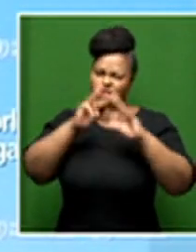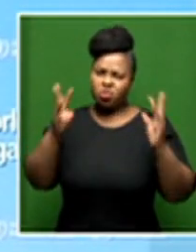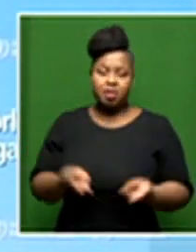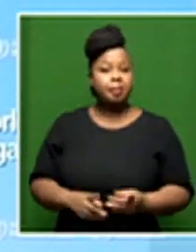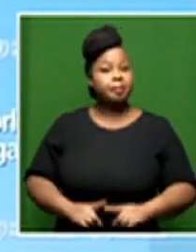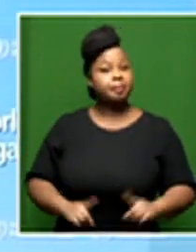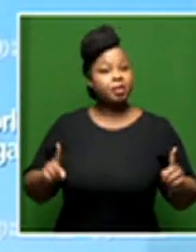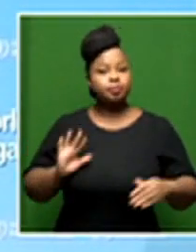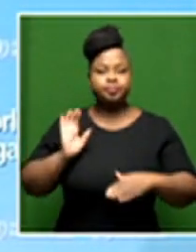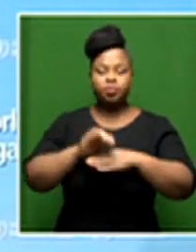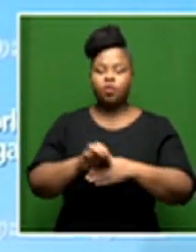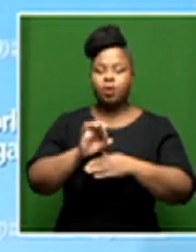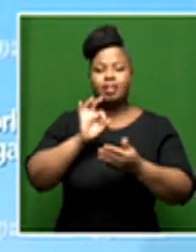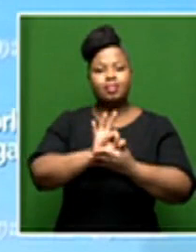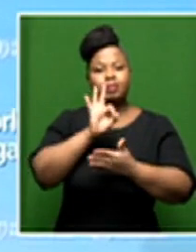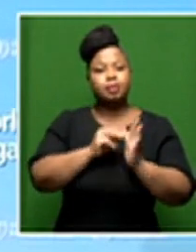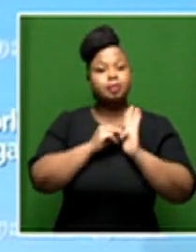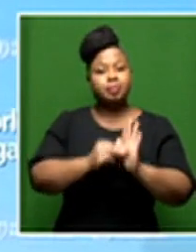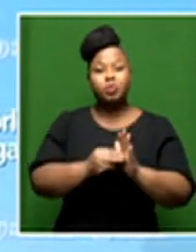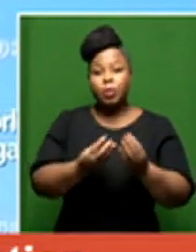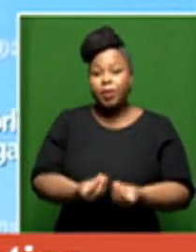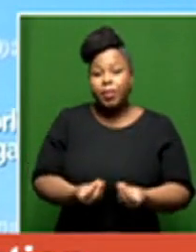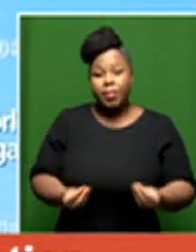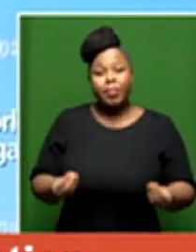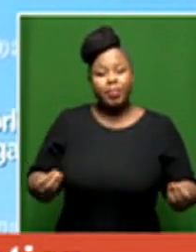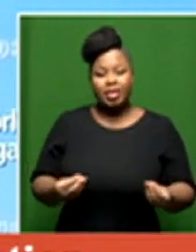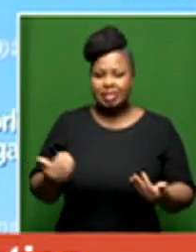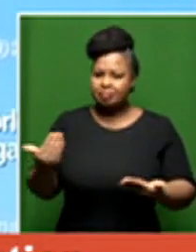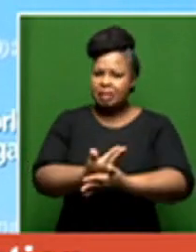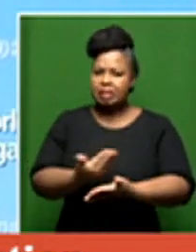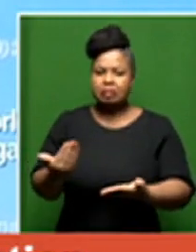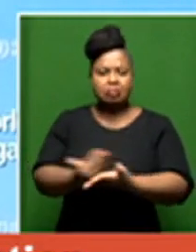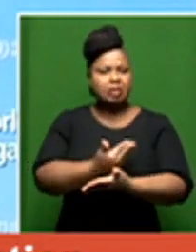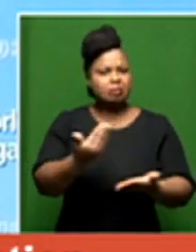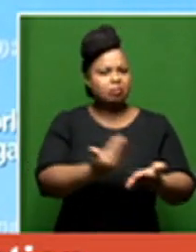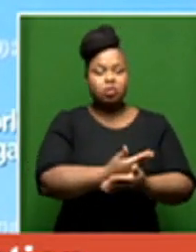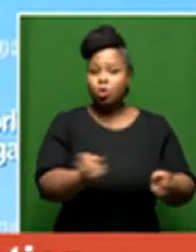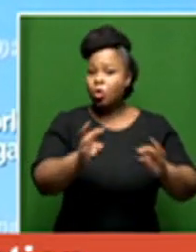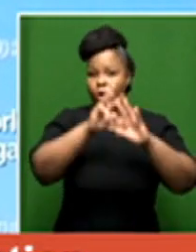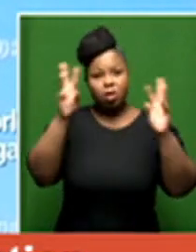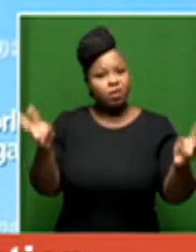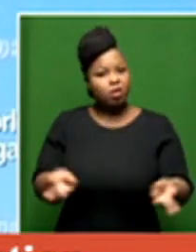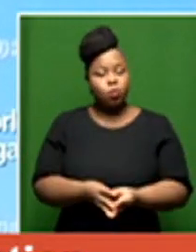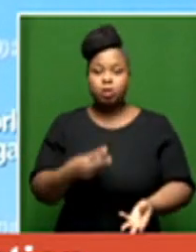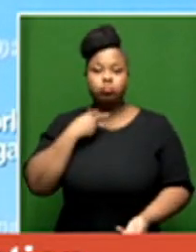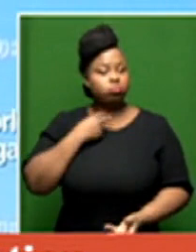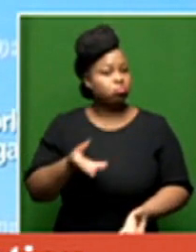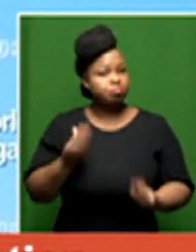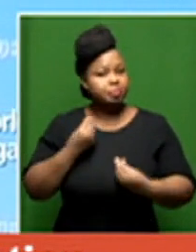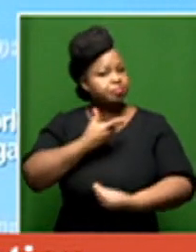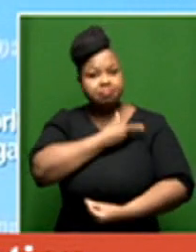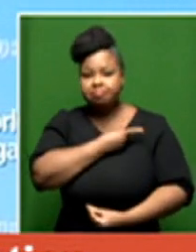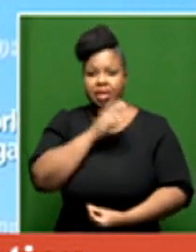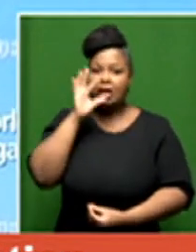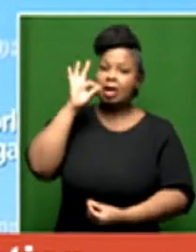more than 13 million children around the world who miss out on vaccination. We know that